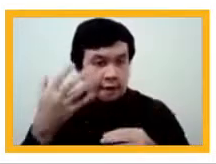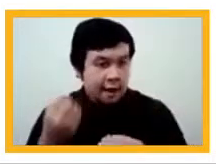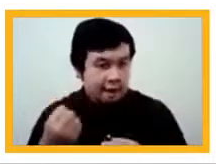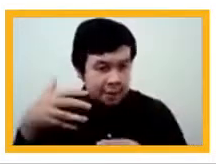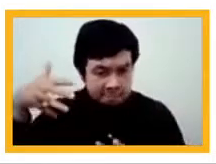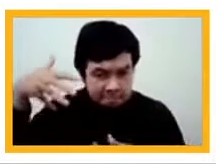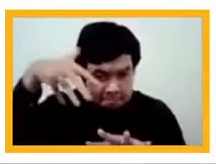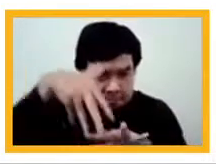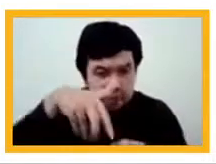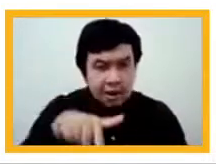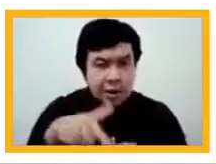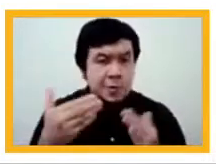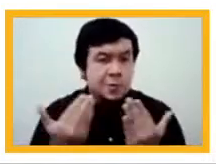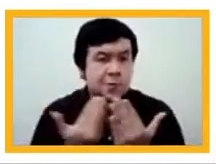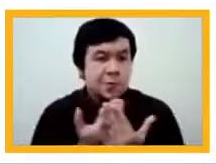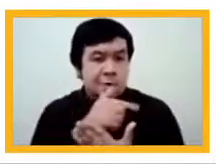as